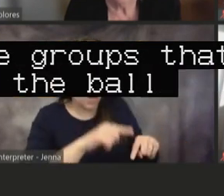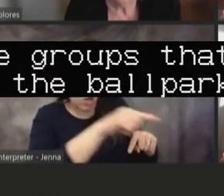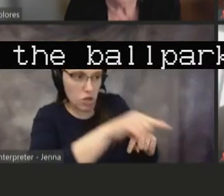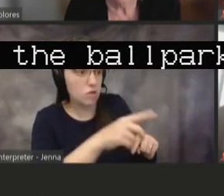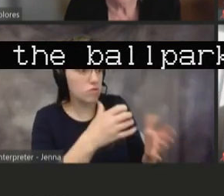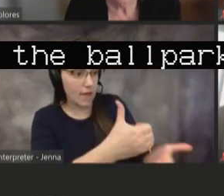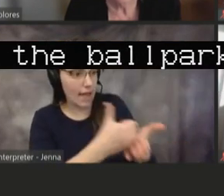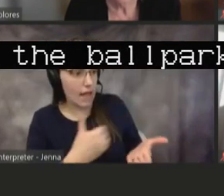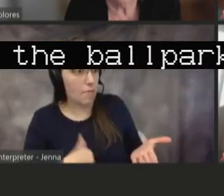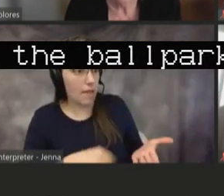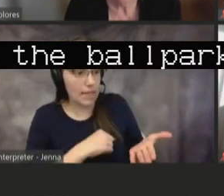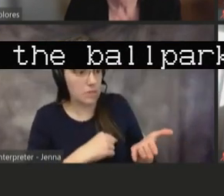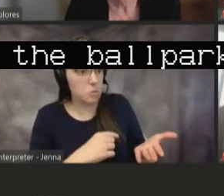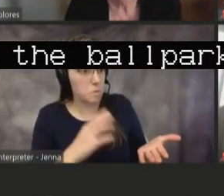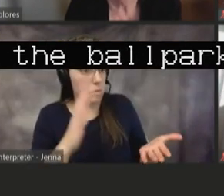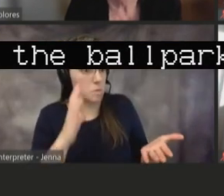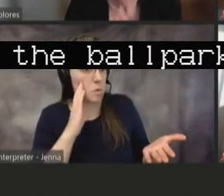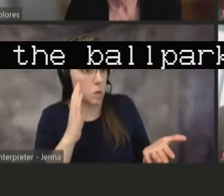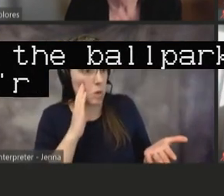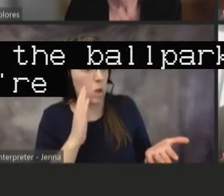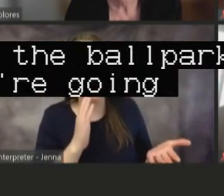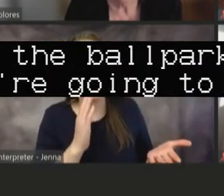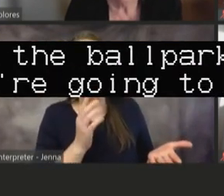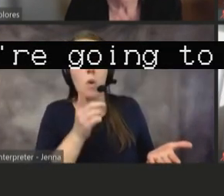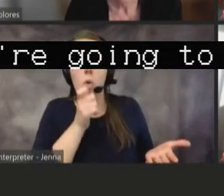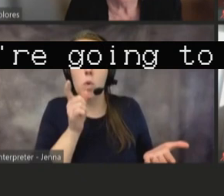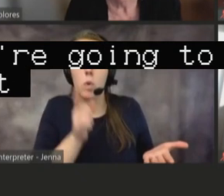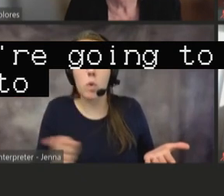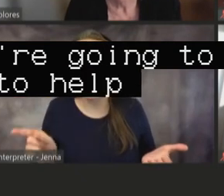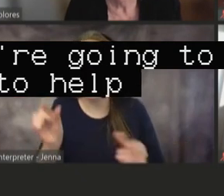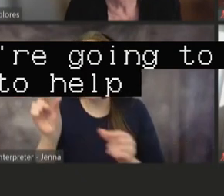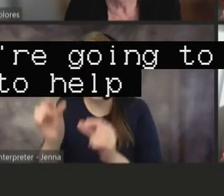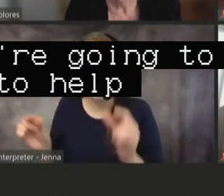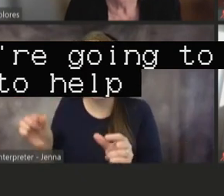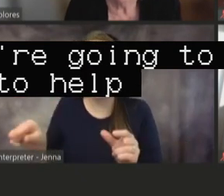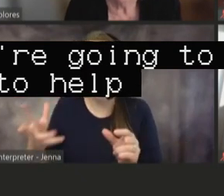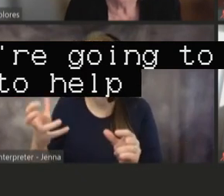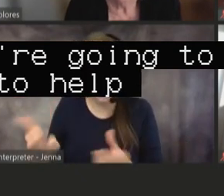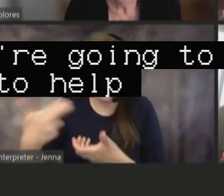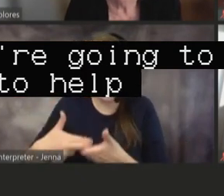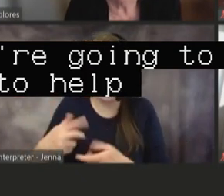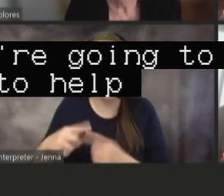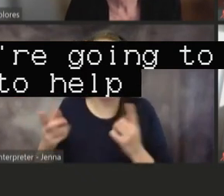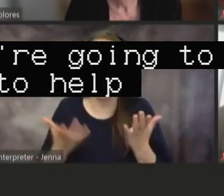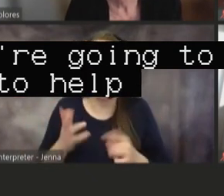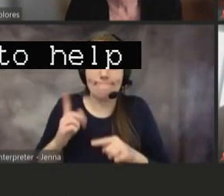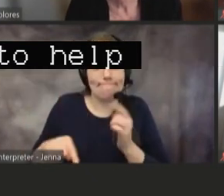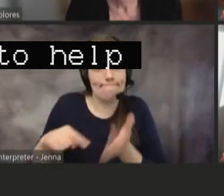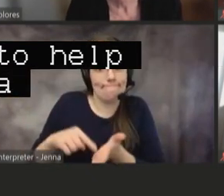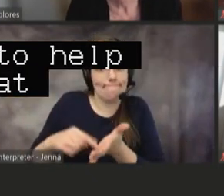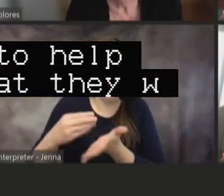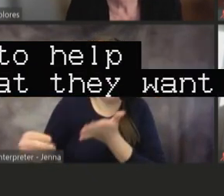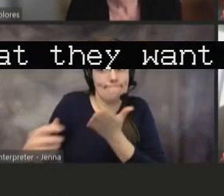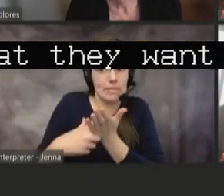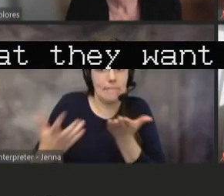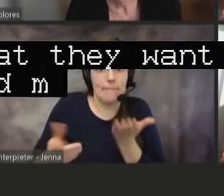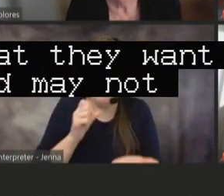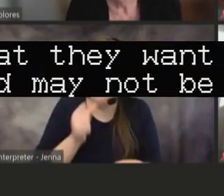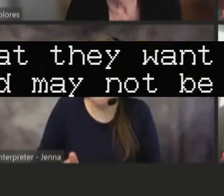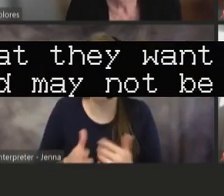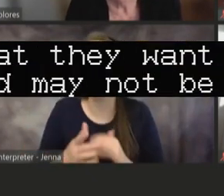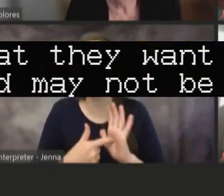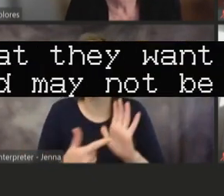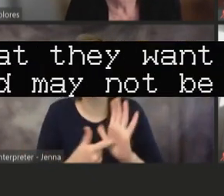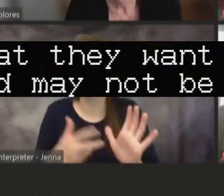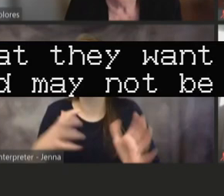identify folks that may want to participate and may not be economically able to participate, right? So working with the Carroll Center,